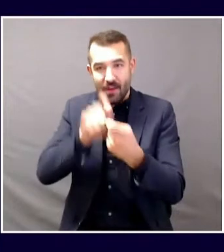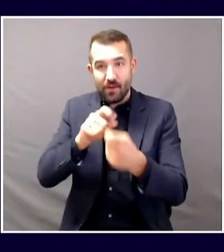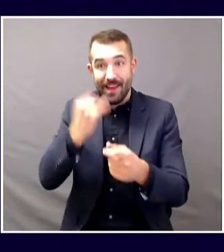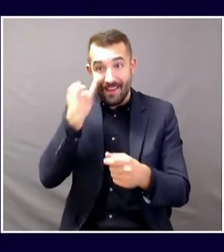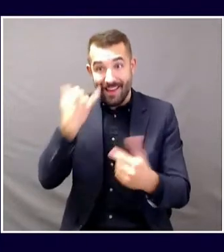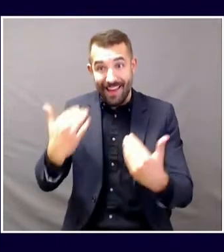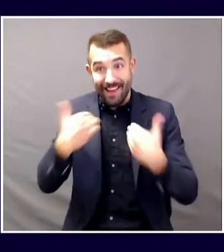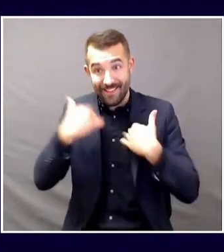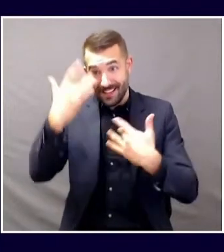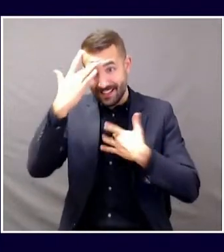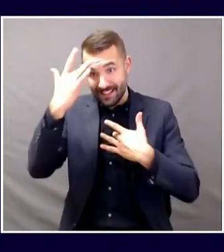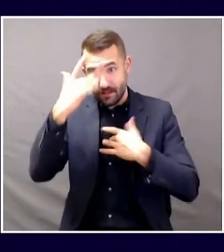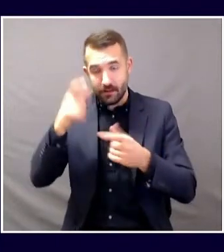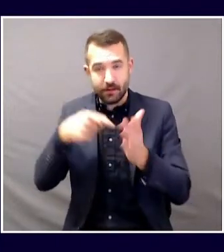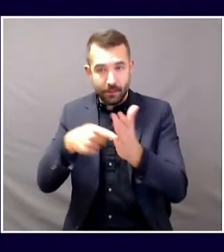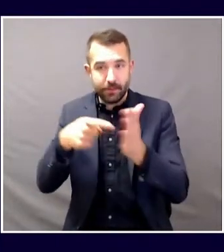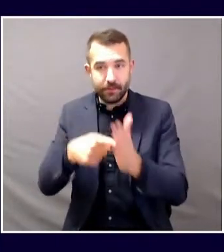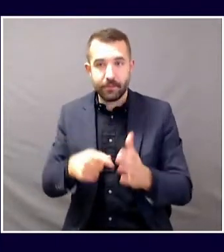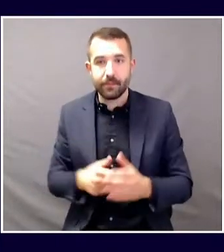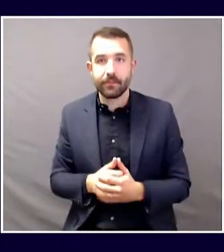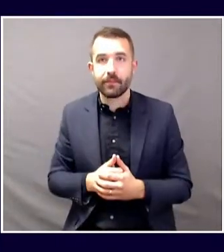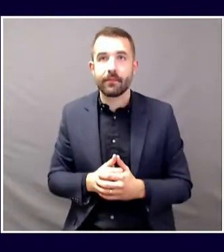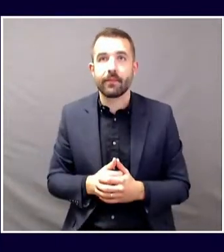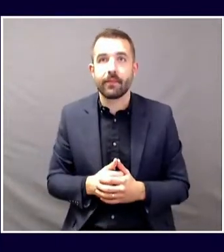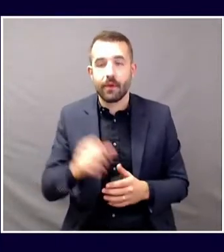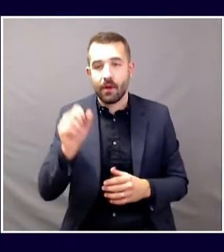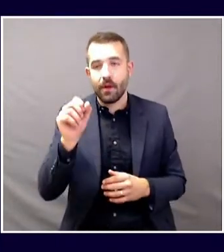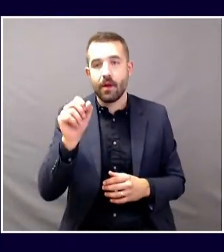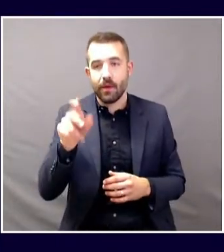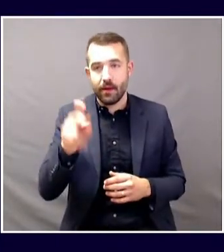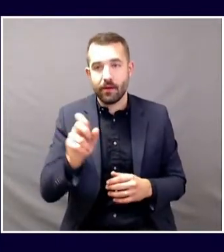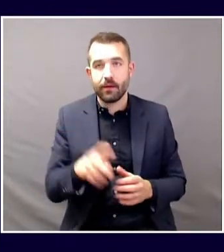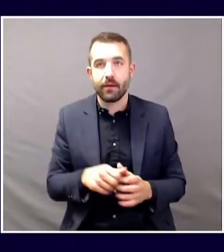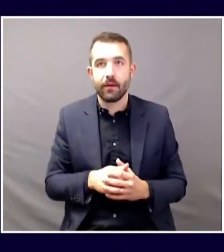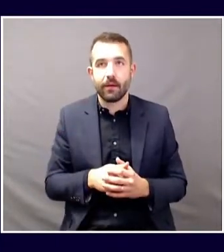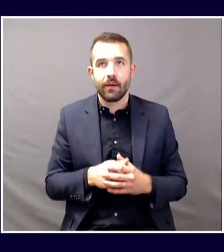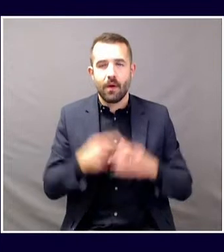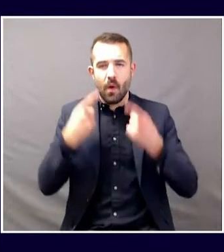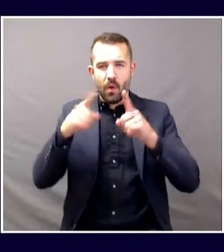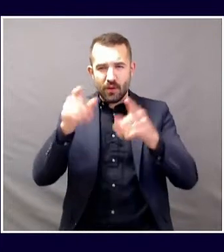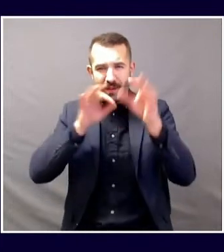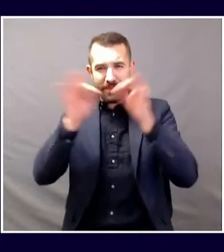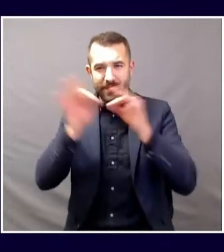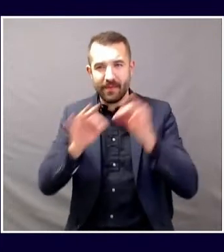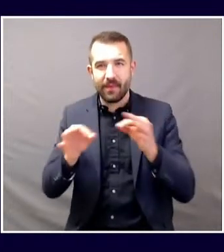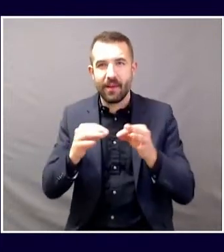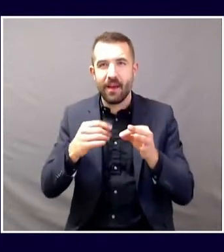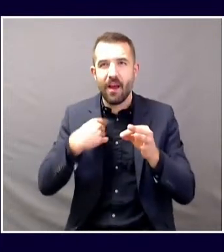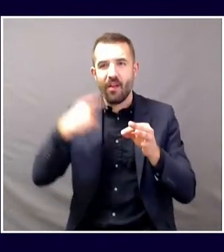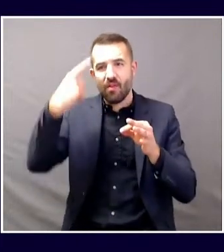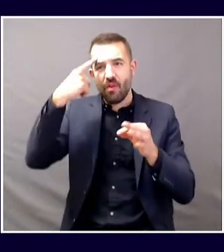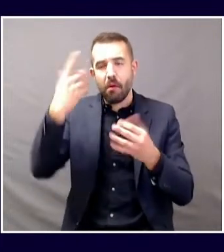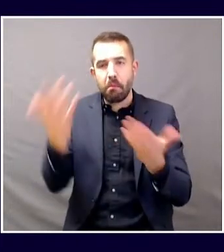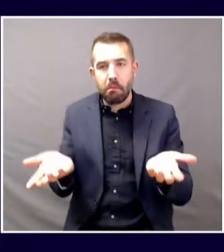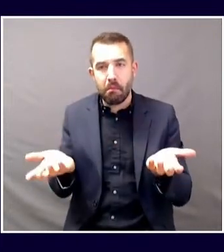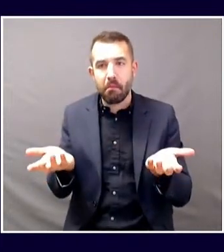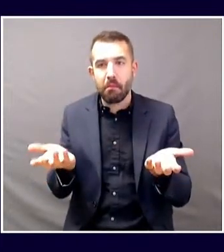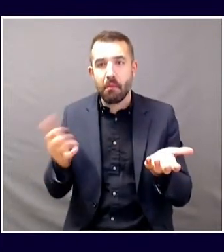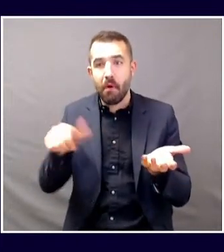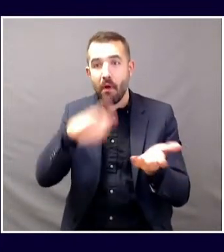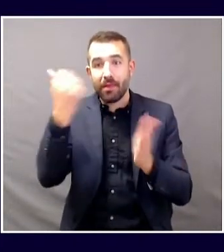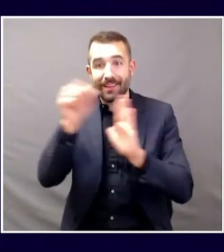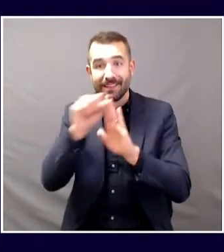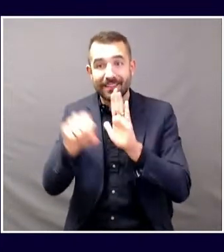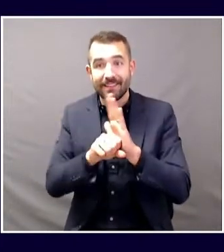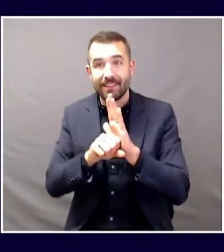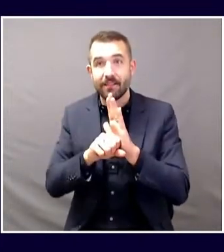Sure. Okay. And my follow-up to this is, actually, as you were speaking, I thought of it, that are any other states asking us if